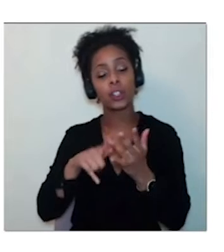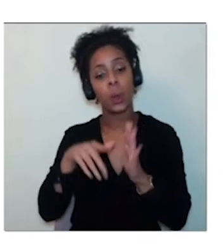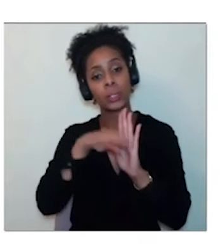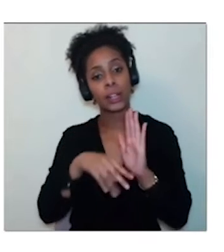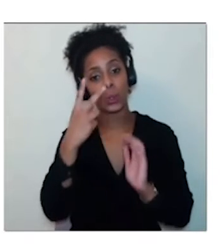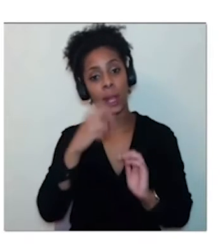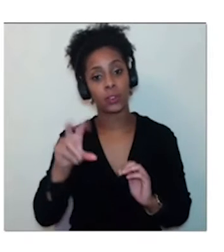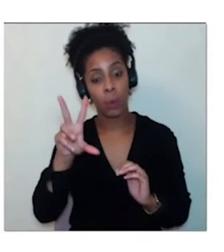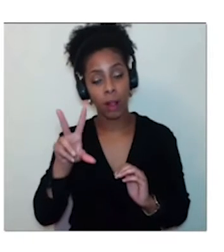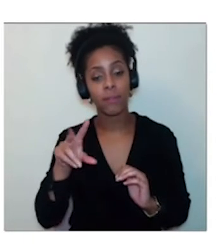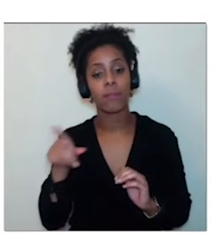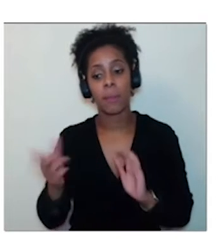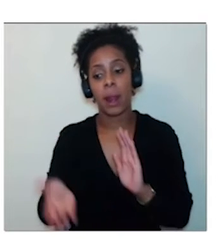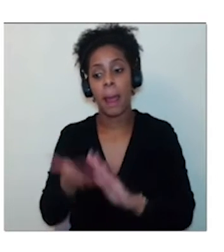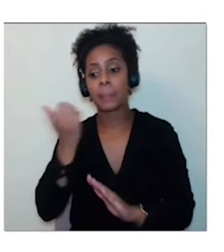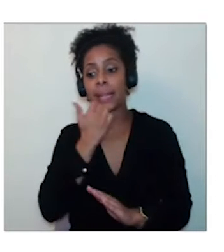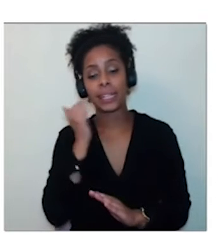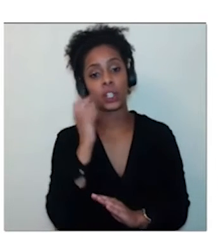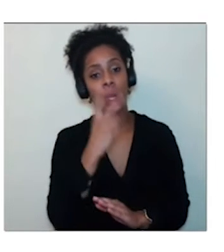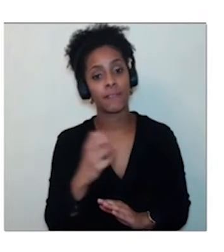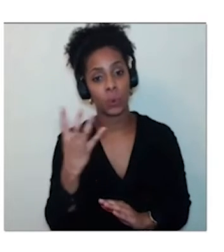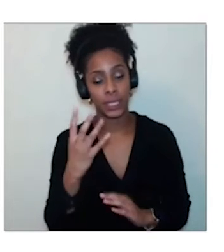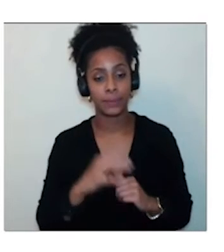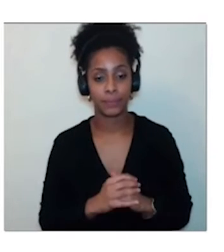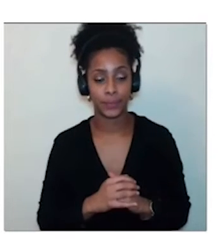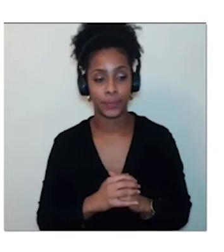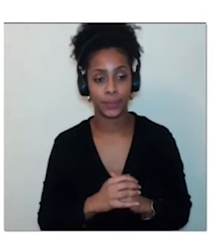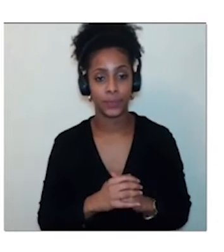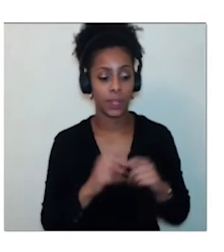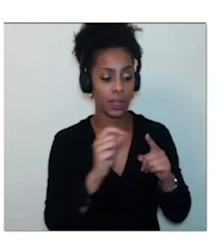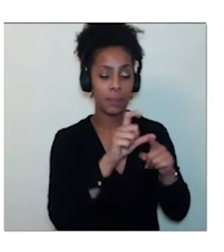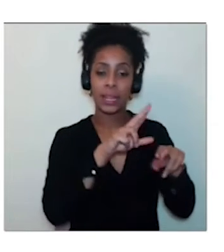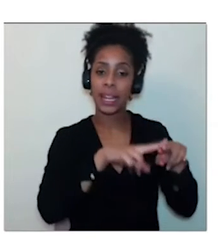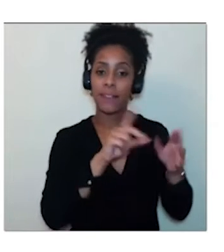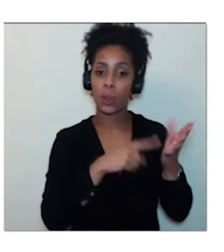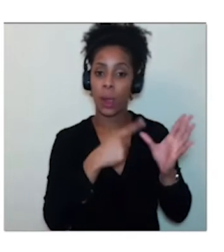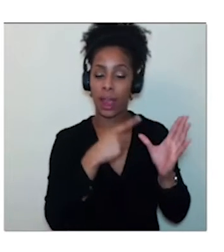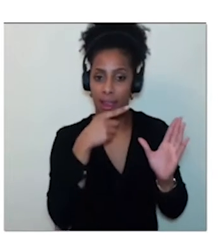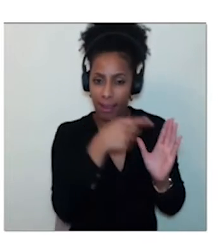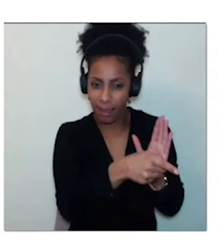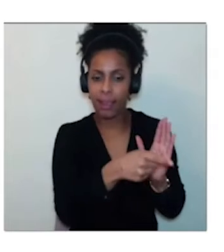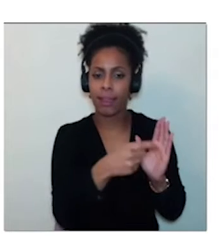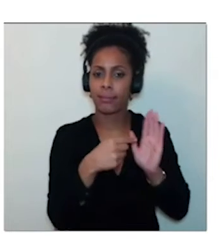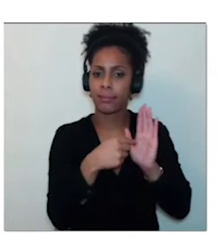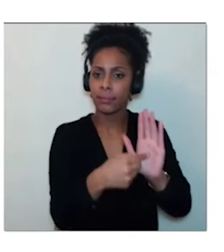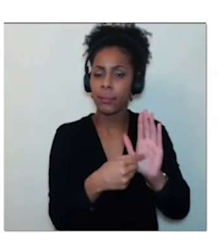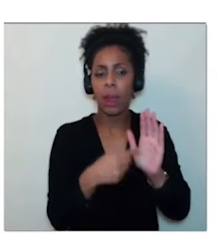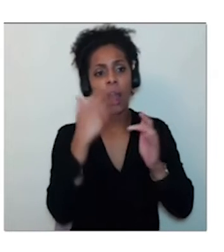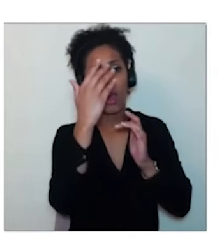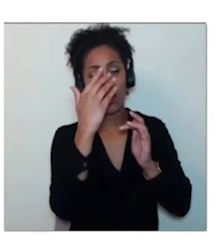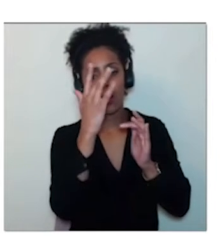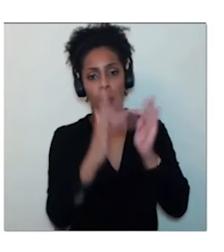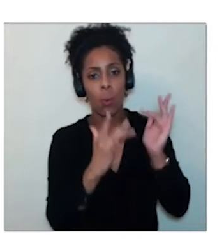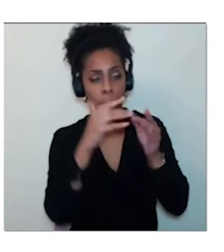2014. PDF UA is referenced by the Web Content Accessibility Guidelines, WCAG 2.0.